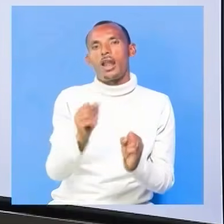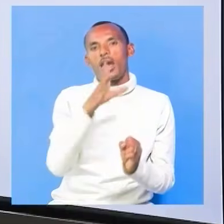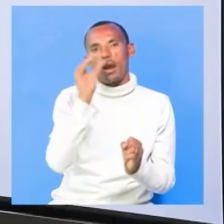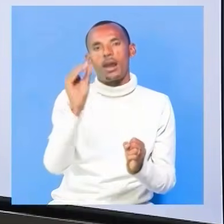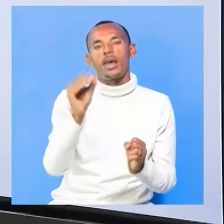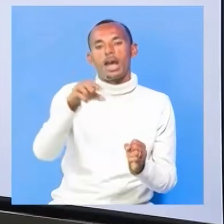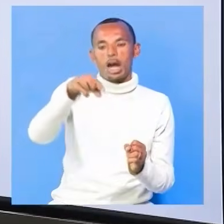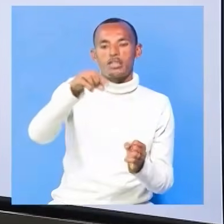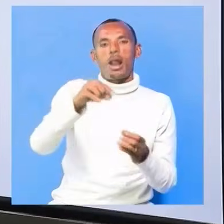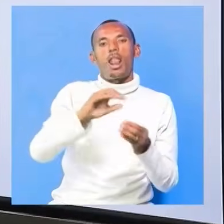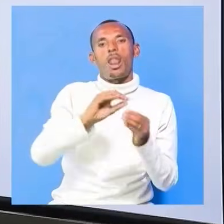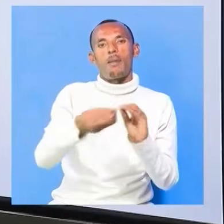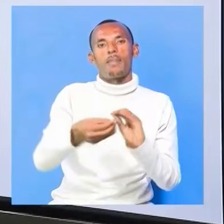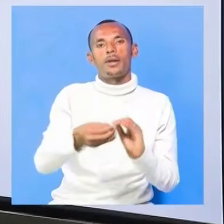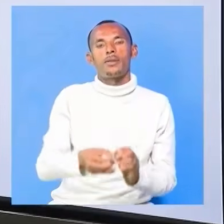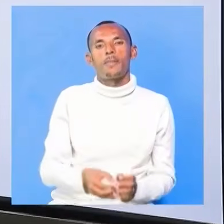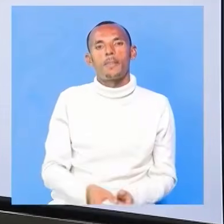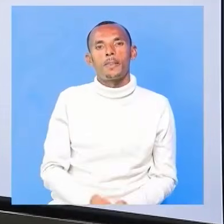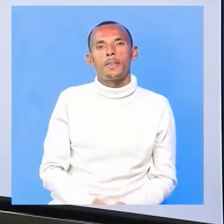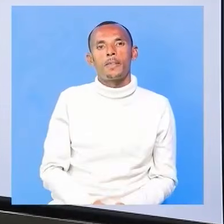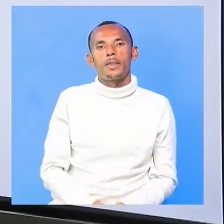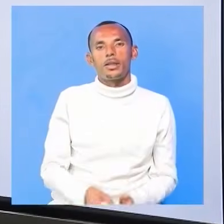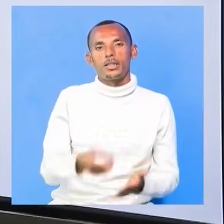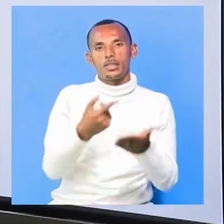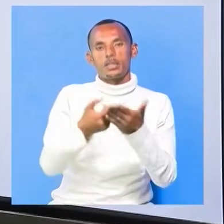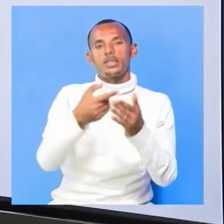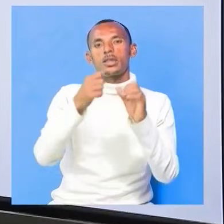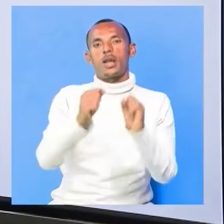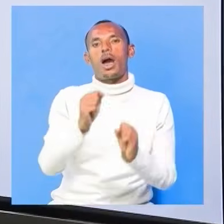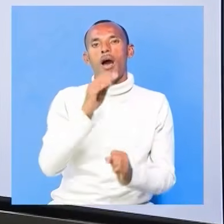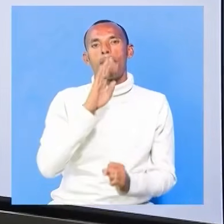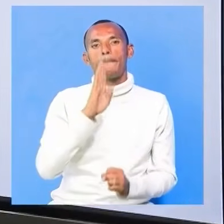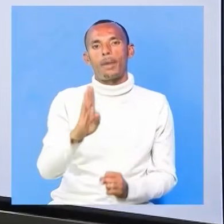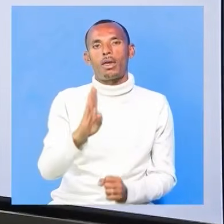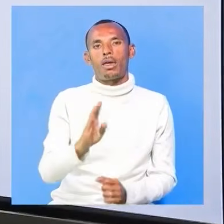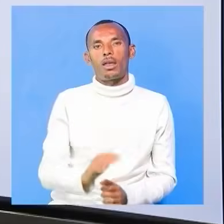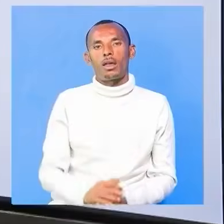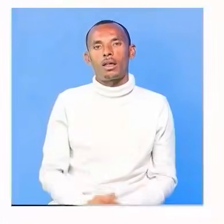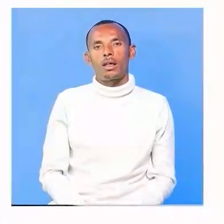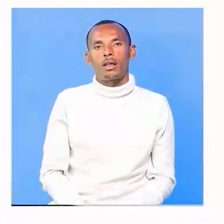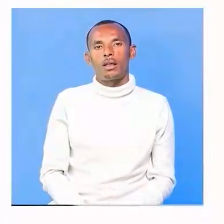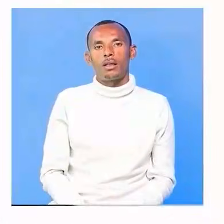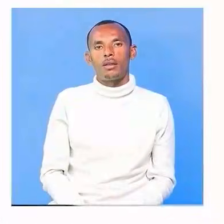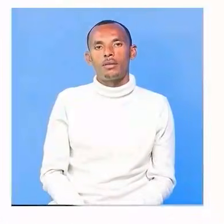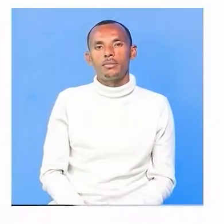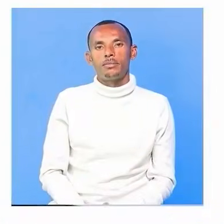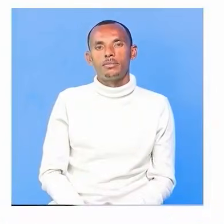and rational number, right? So this can be